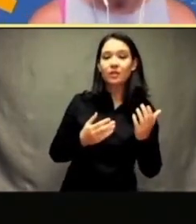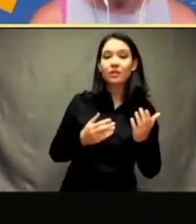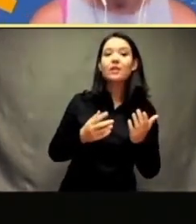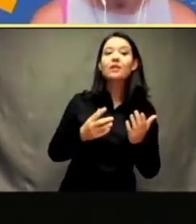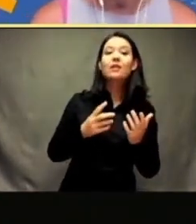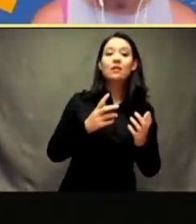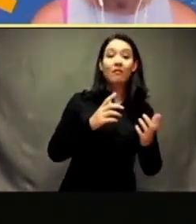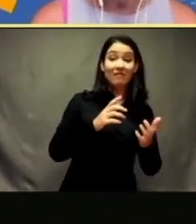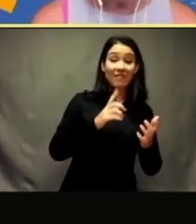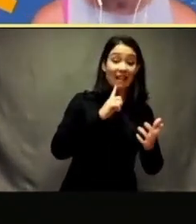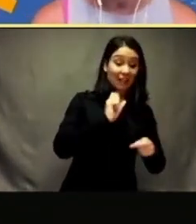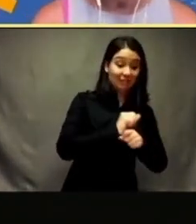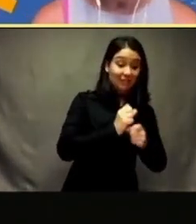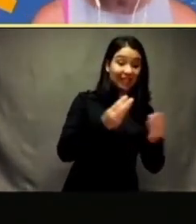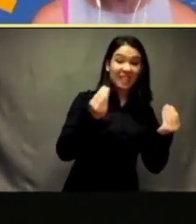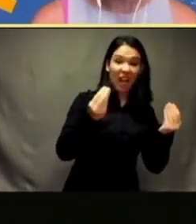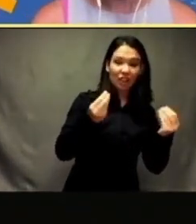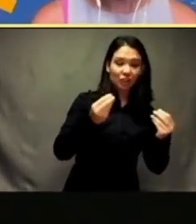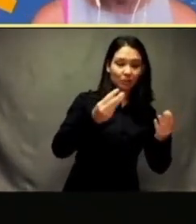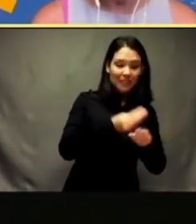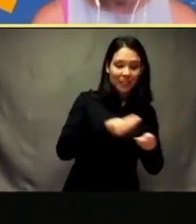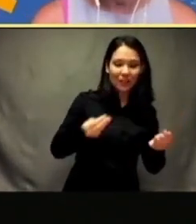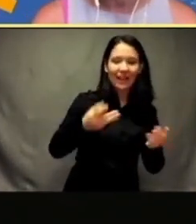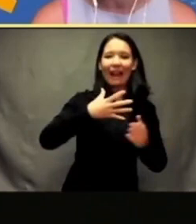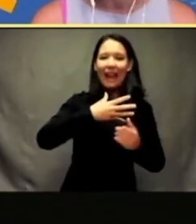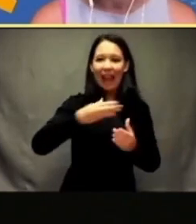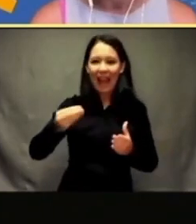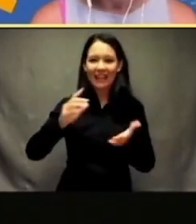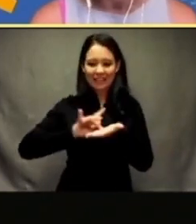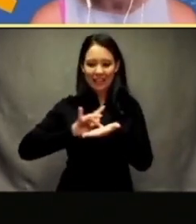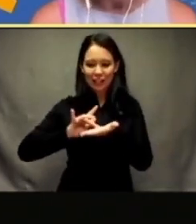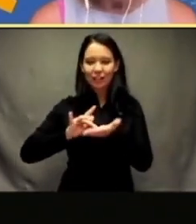technology together in the picture.